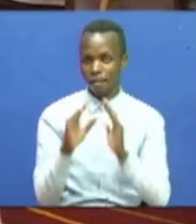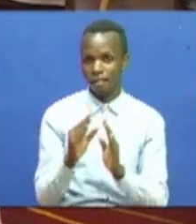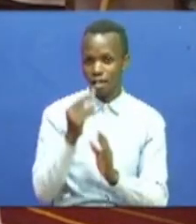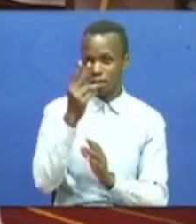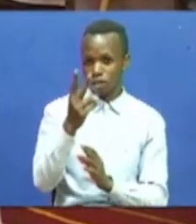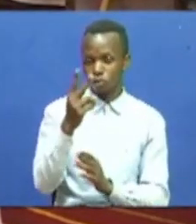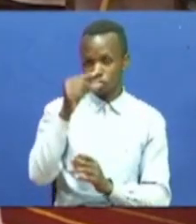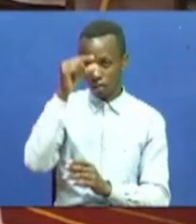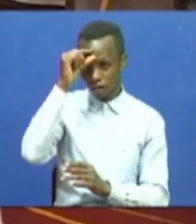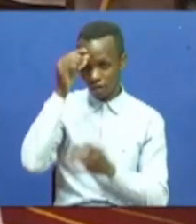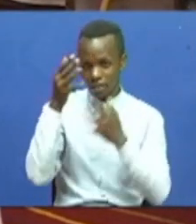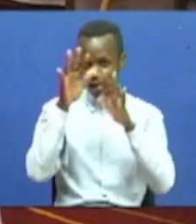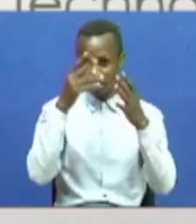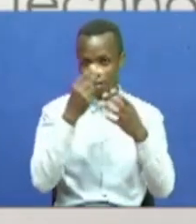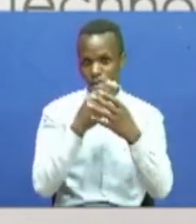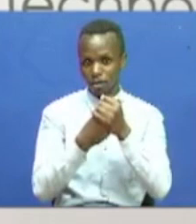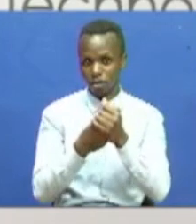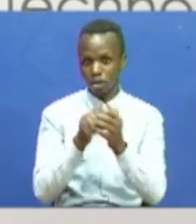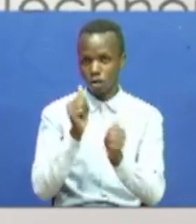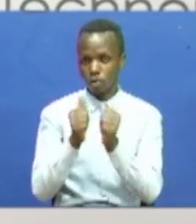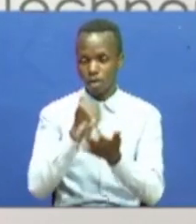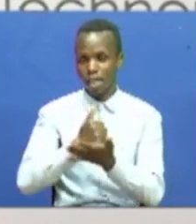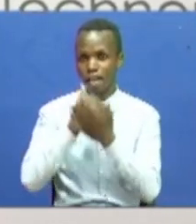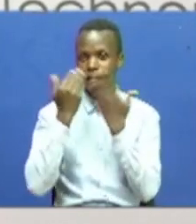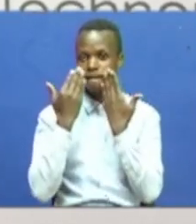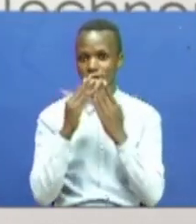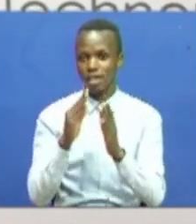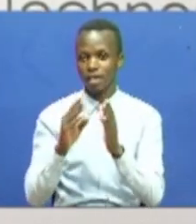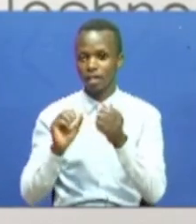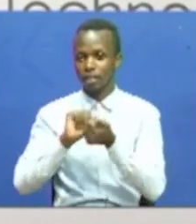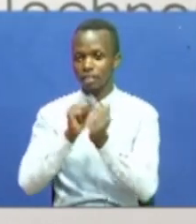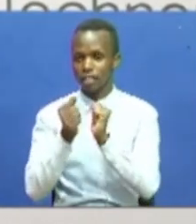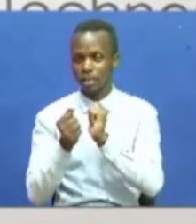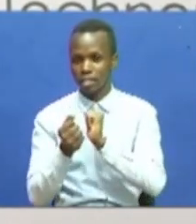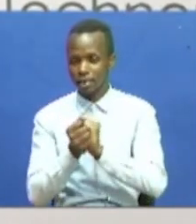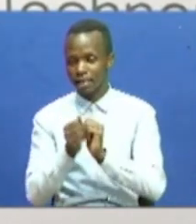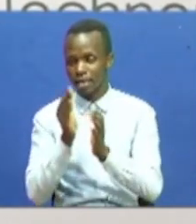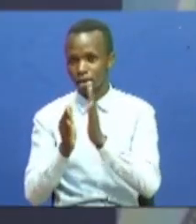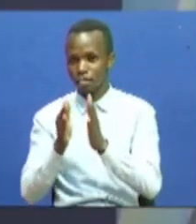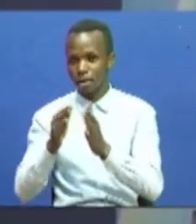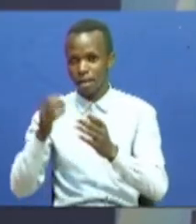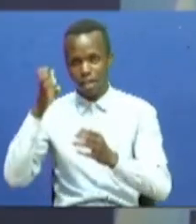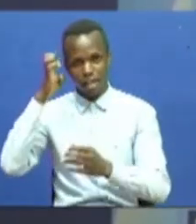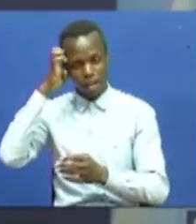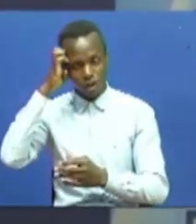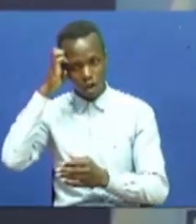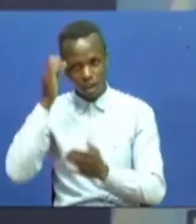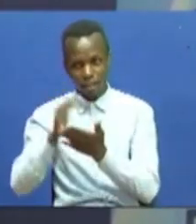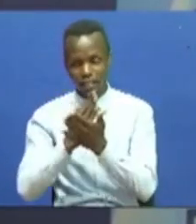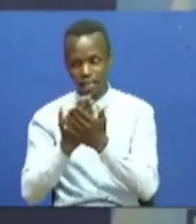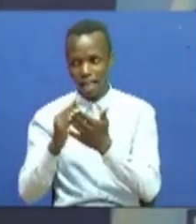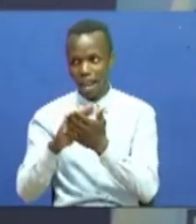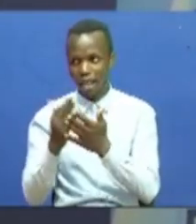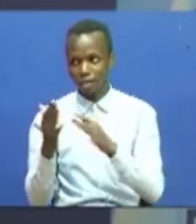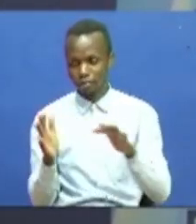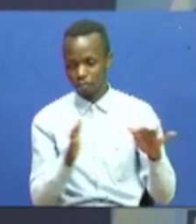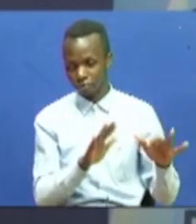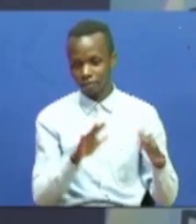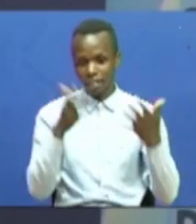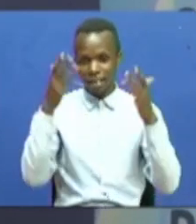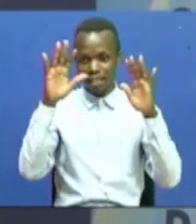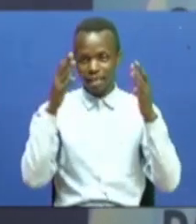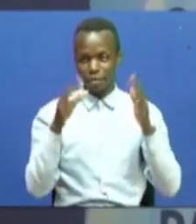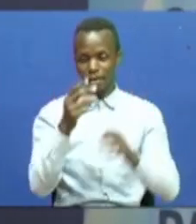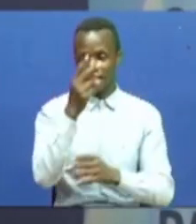governments celebrate partnership which has been instrumental in driving joint initiatives and knowledge sharing for mutual development. We're celebrating the